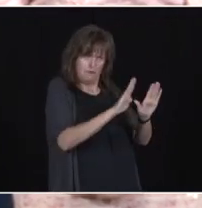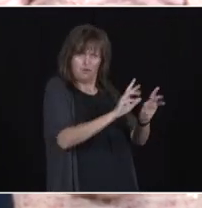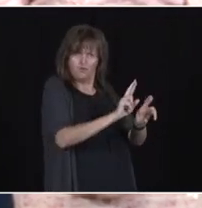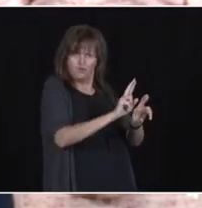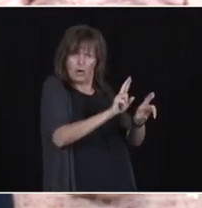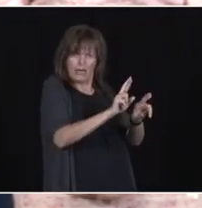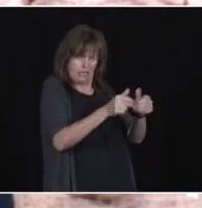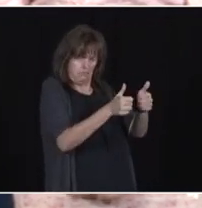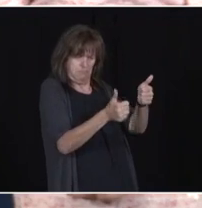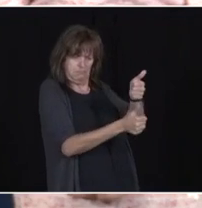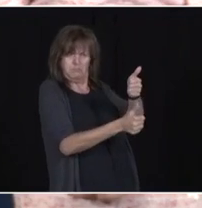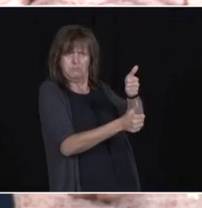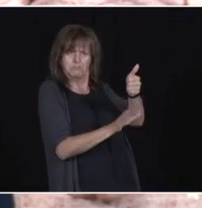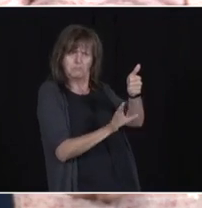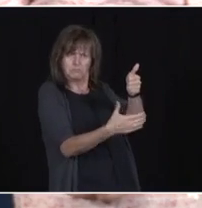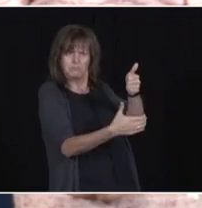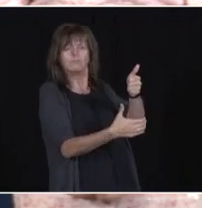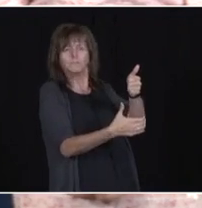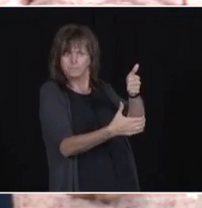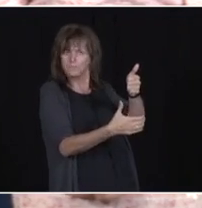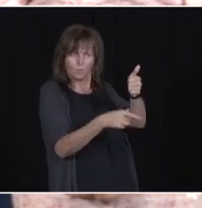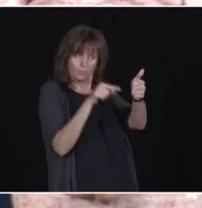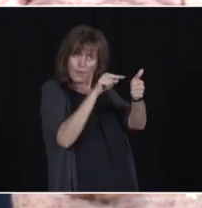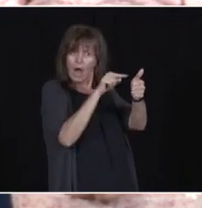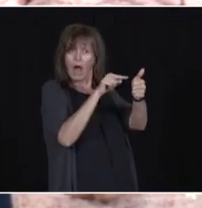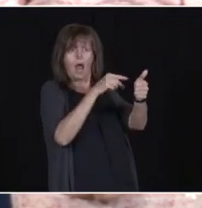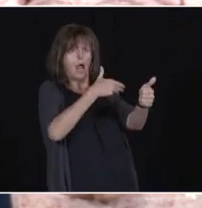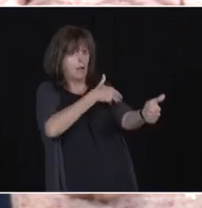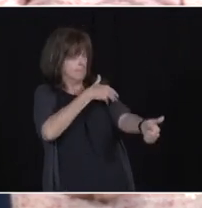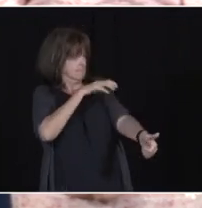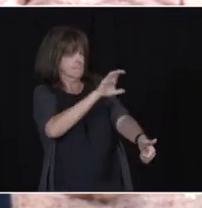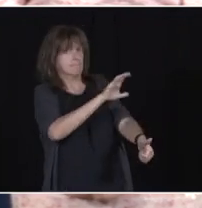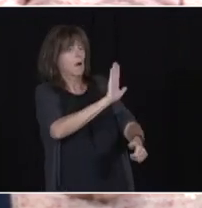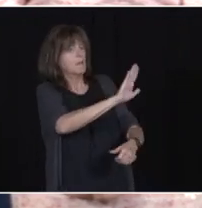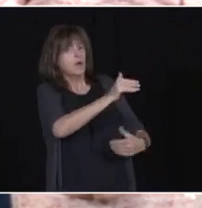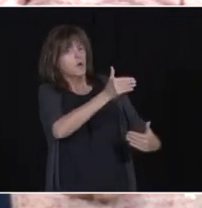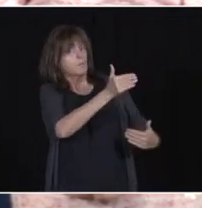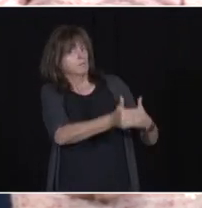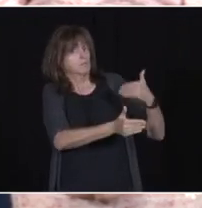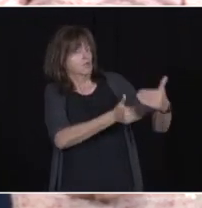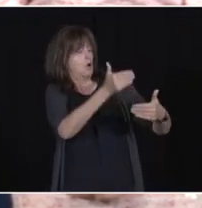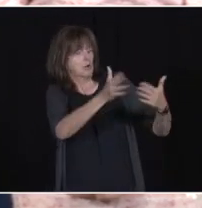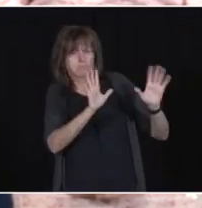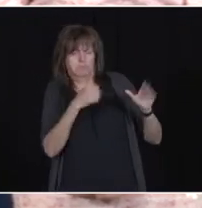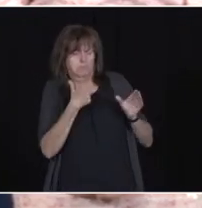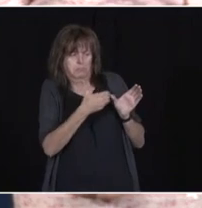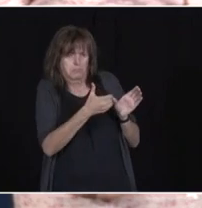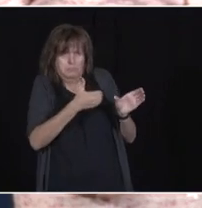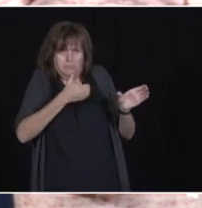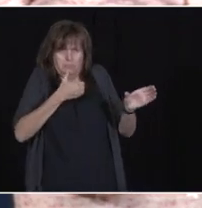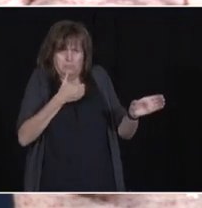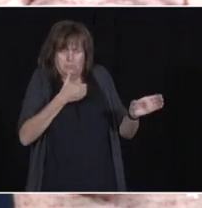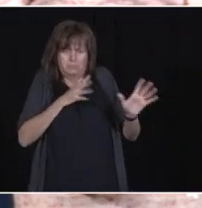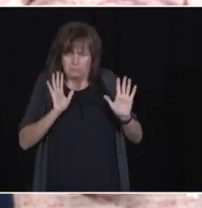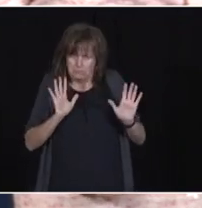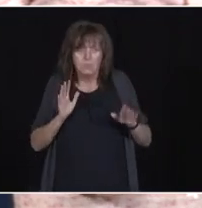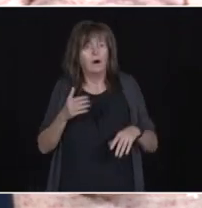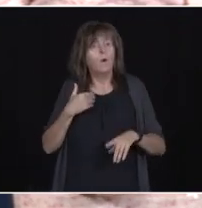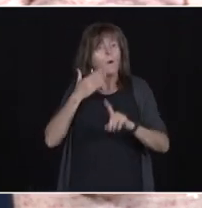make. So our intention absolutely is to be transparent and this to be independent and